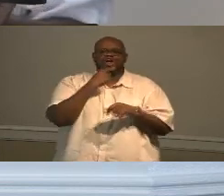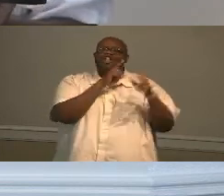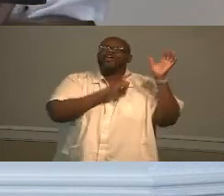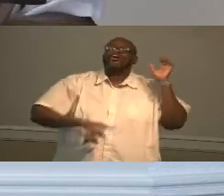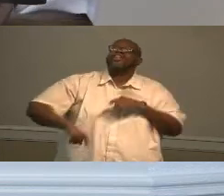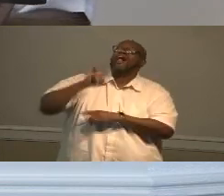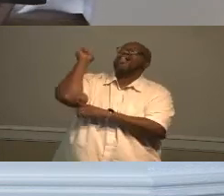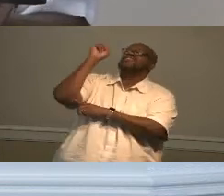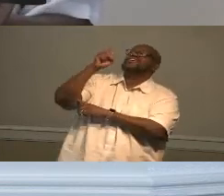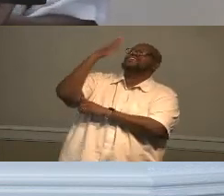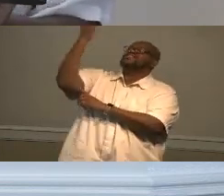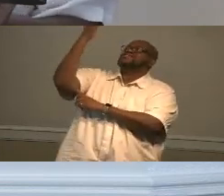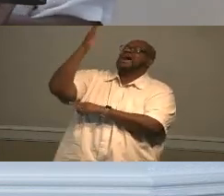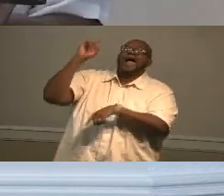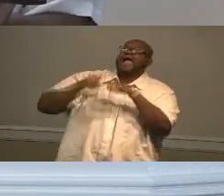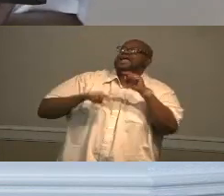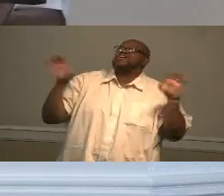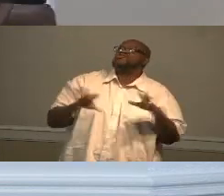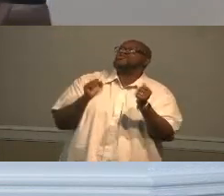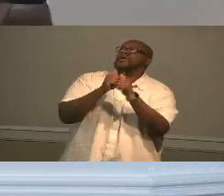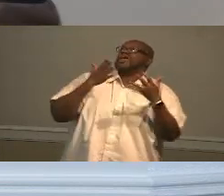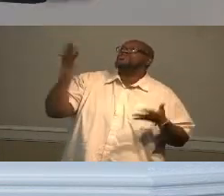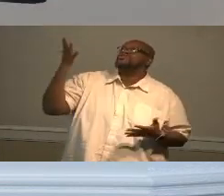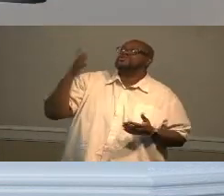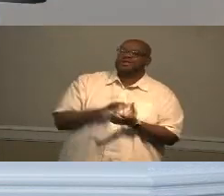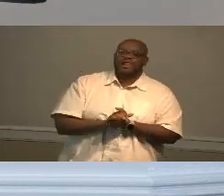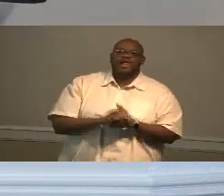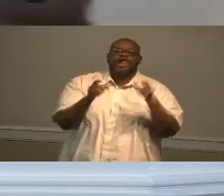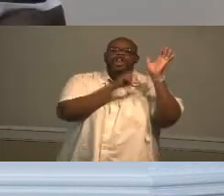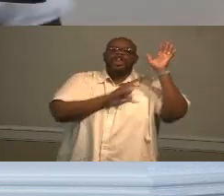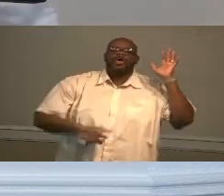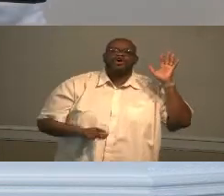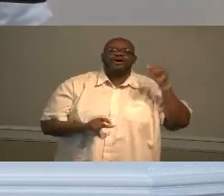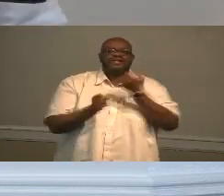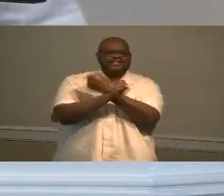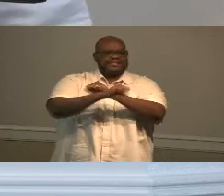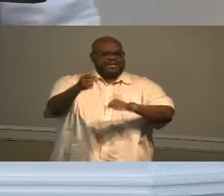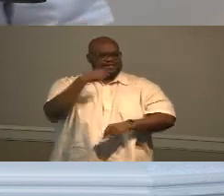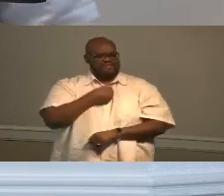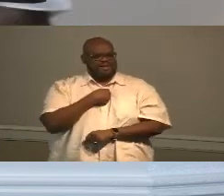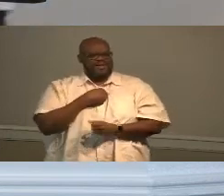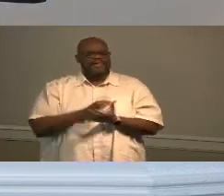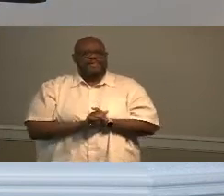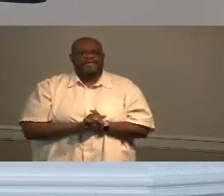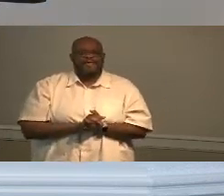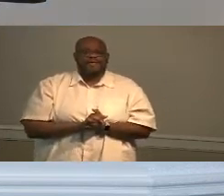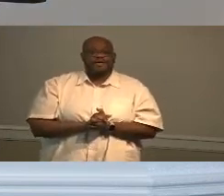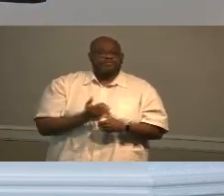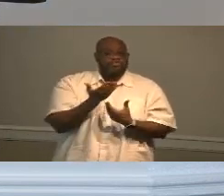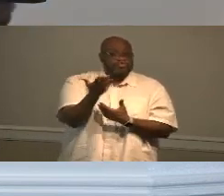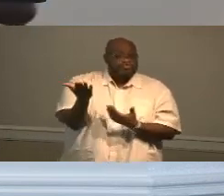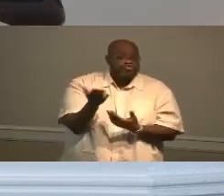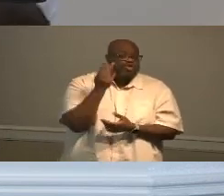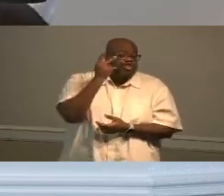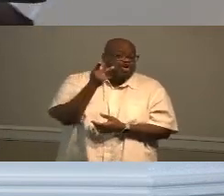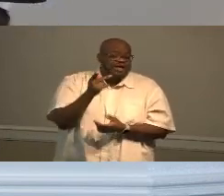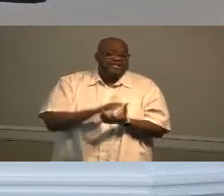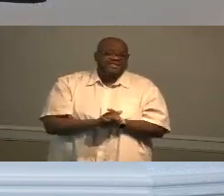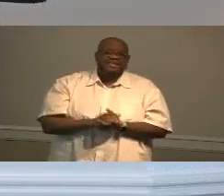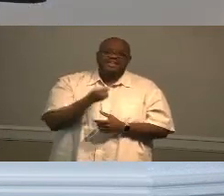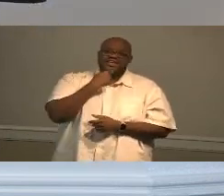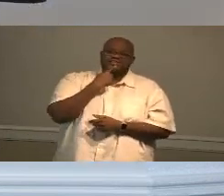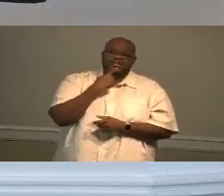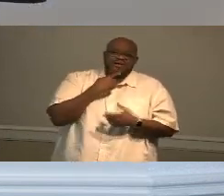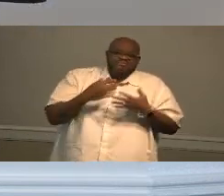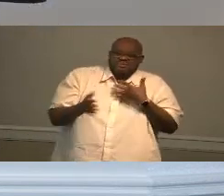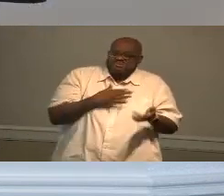need you. I can't make it without you. He said, Lord, save me. Anybody watching today able to cry out in